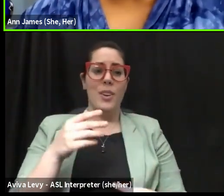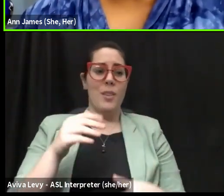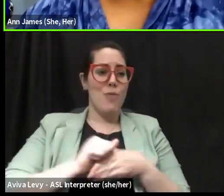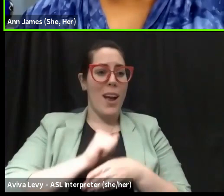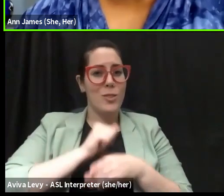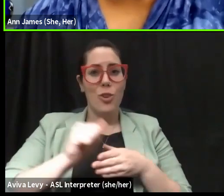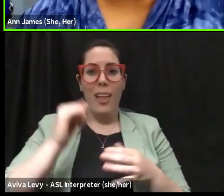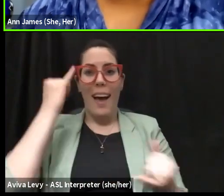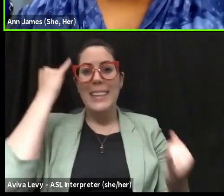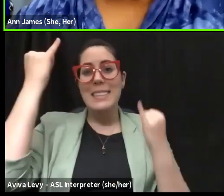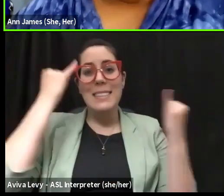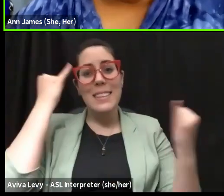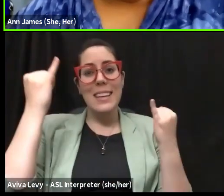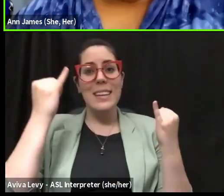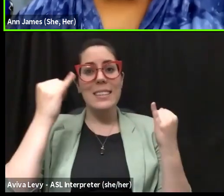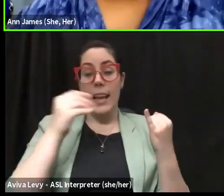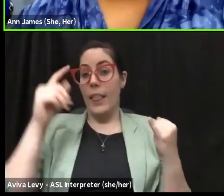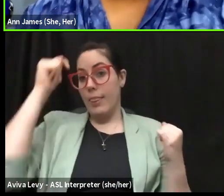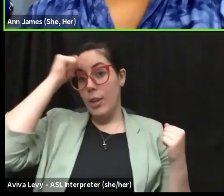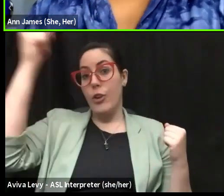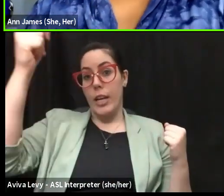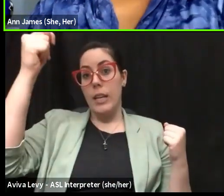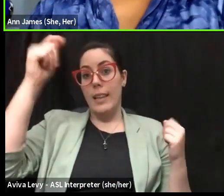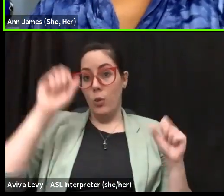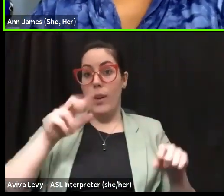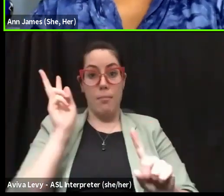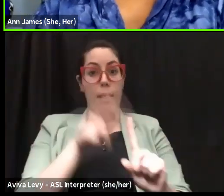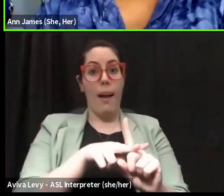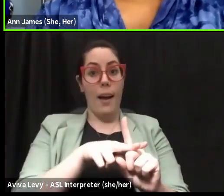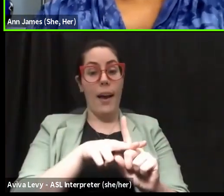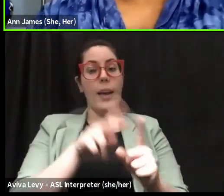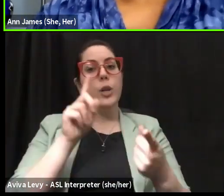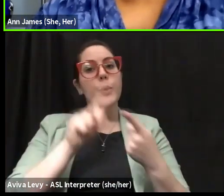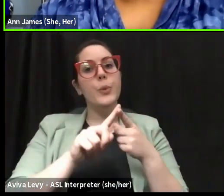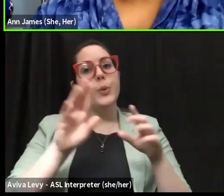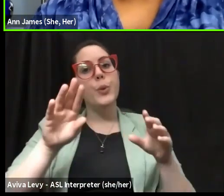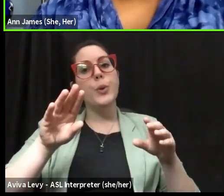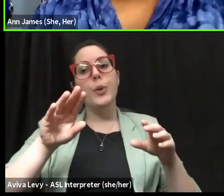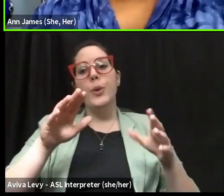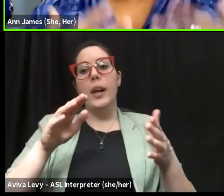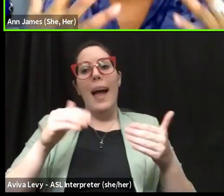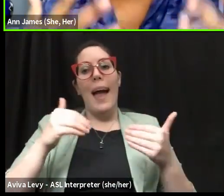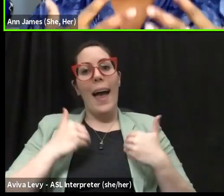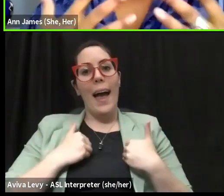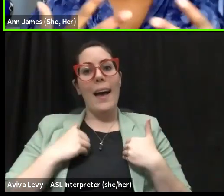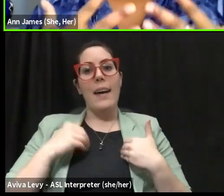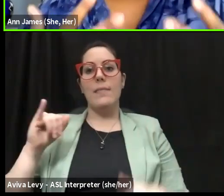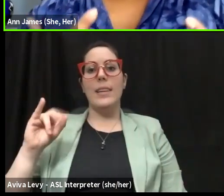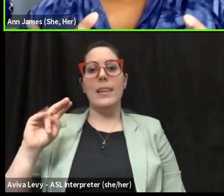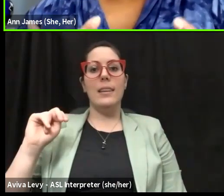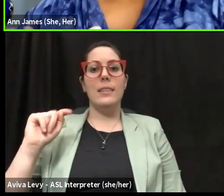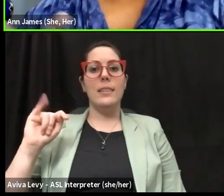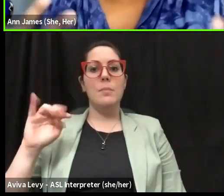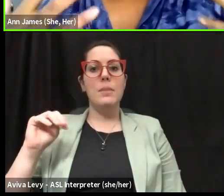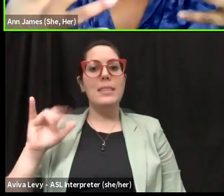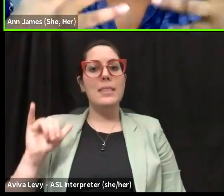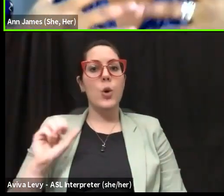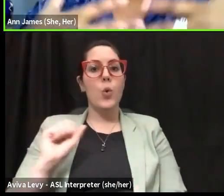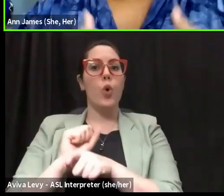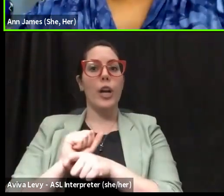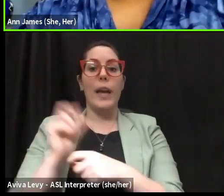ideas and practical theory about putting intimacy work into a scope